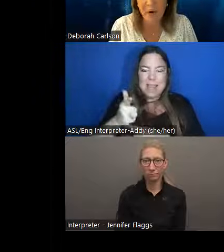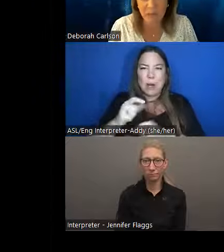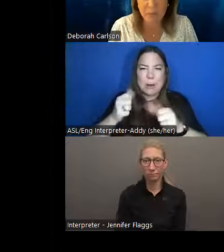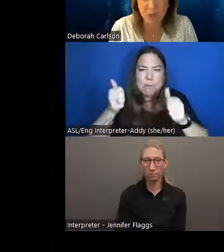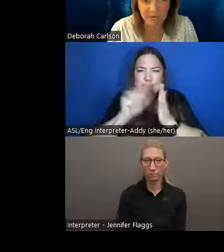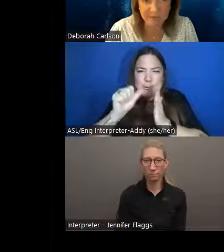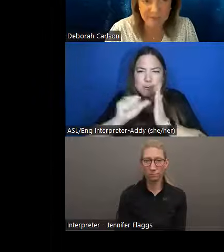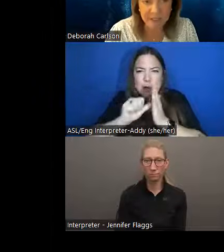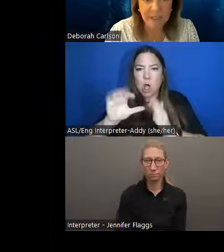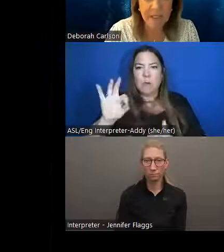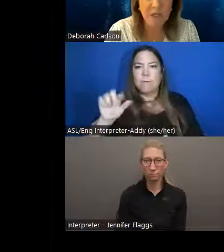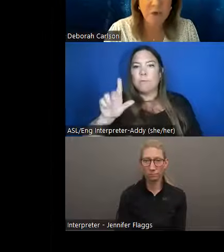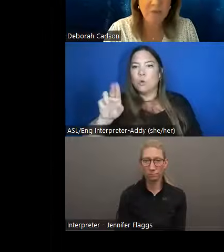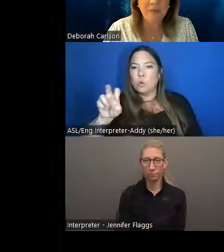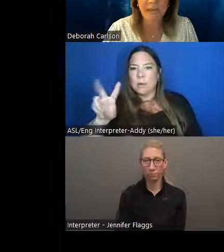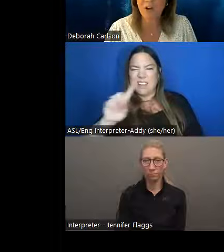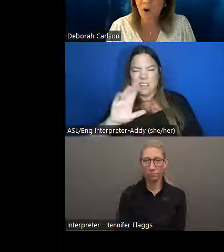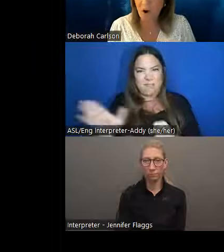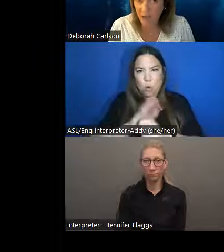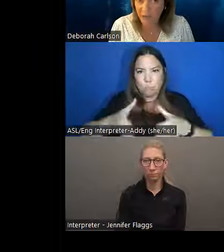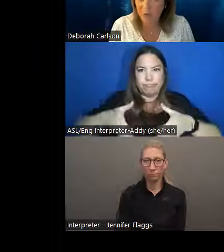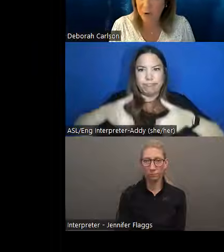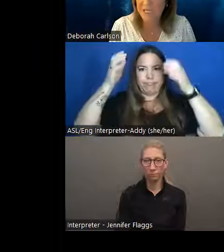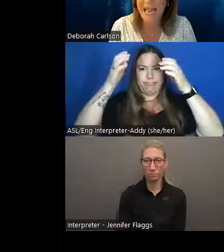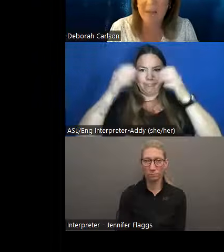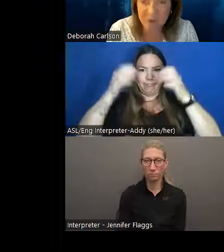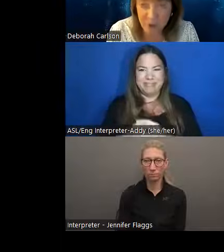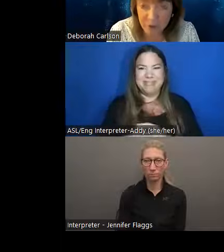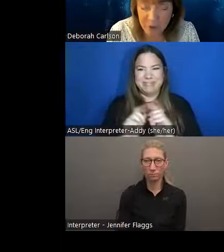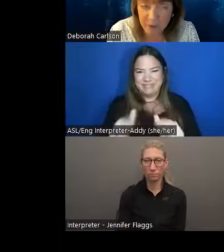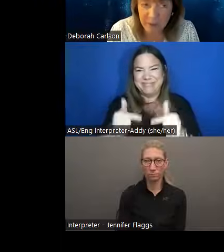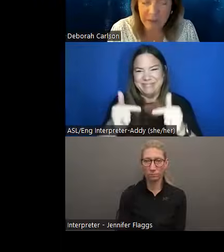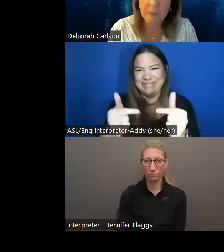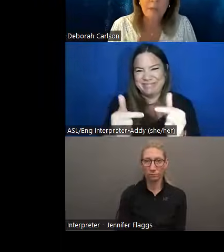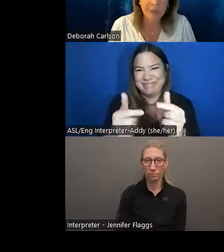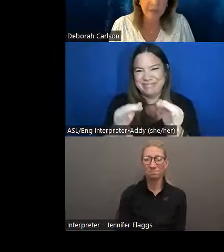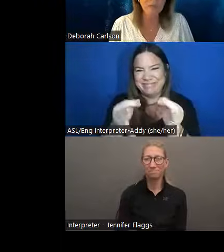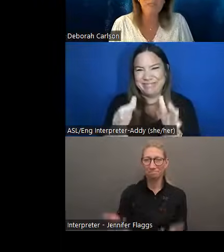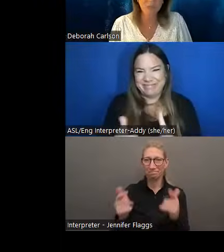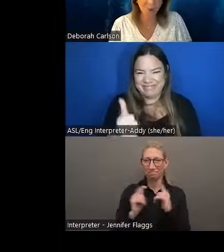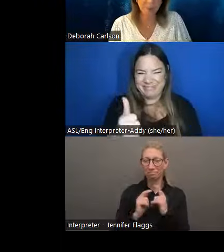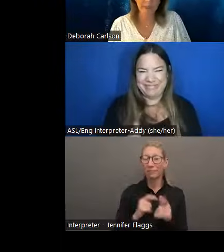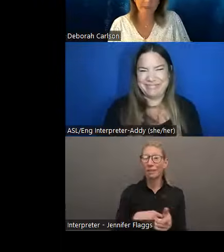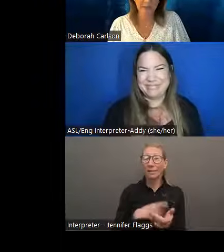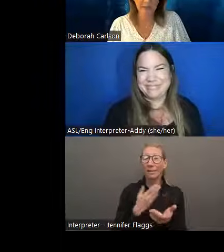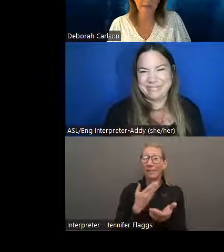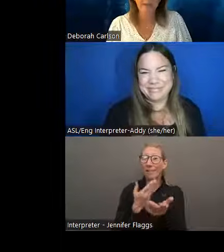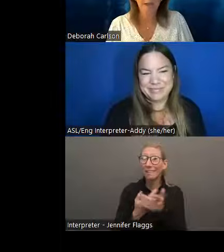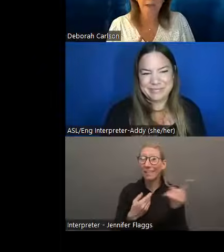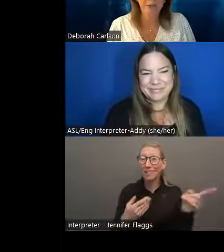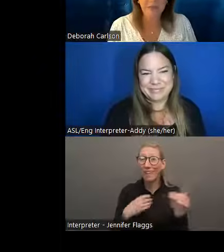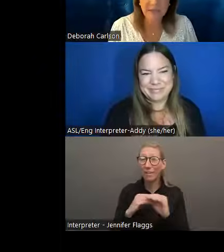entire column shaft. So the fact that our column drums have no fluting clearly told us